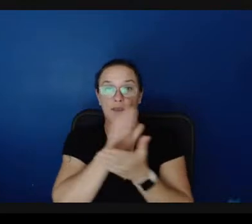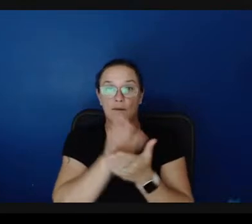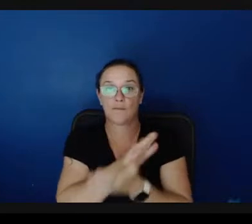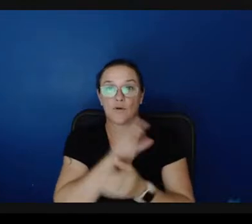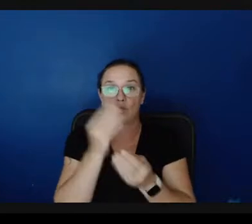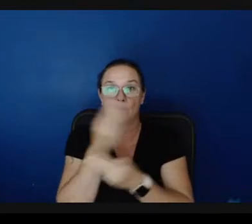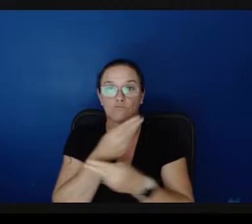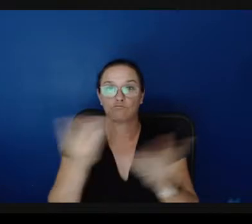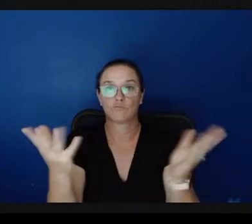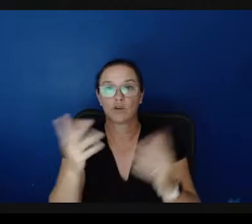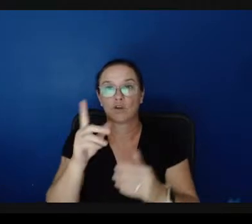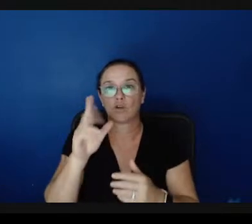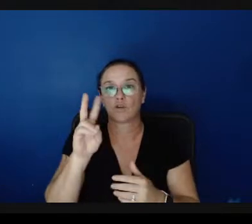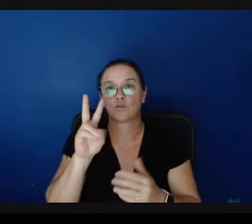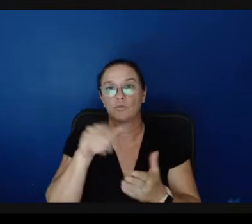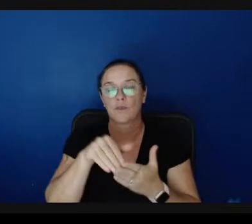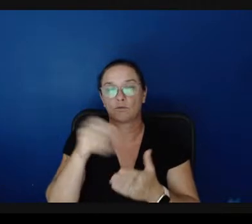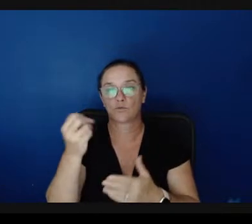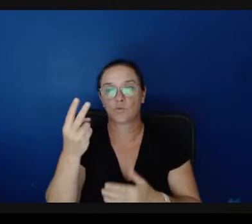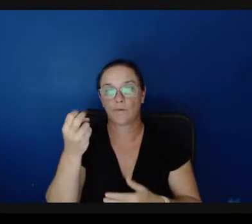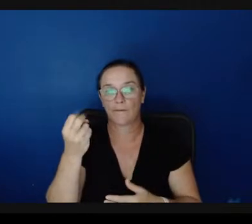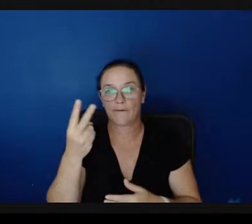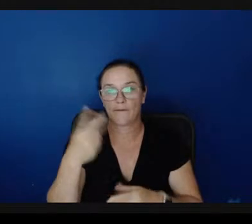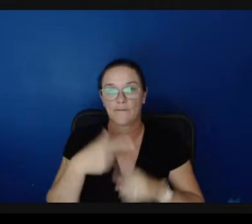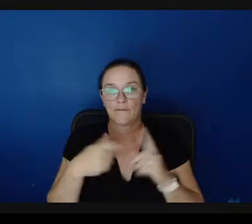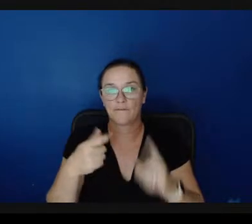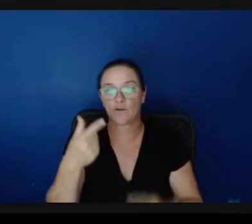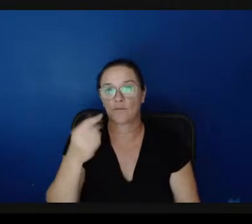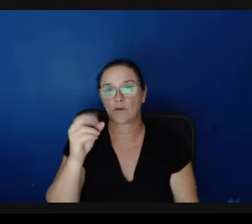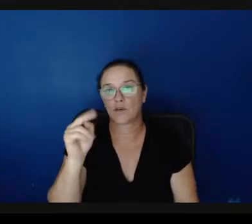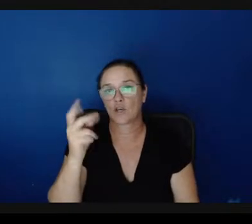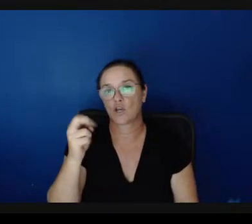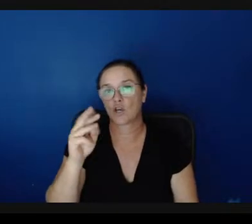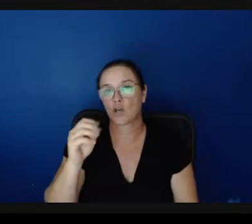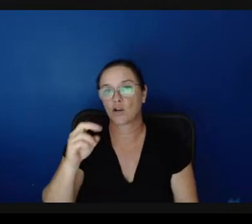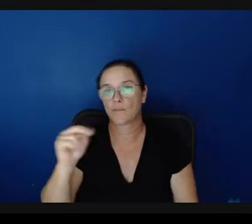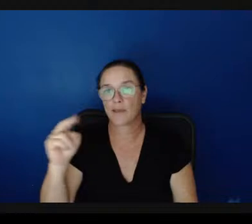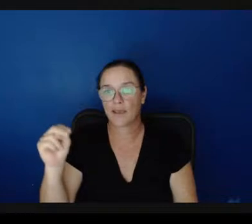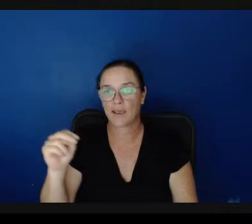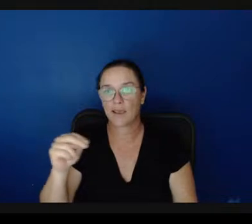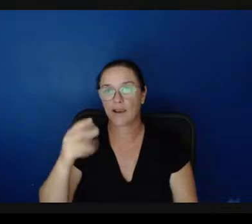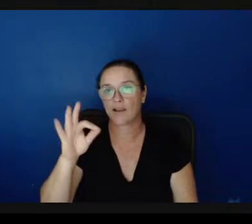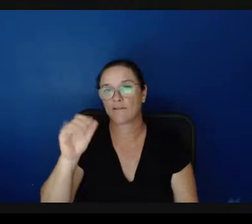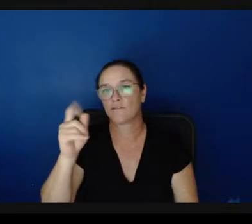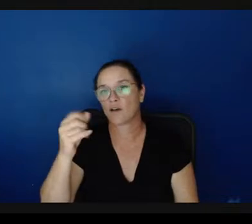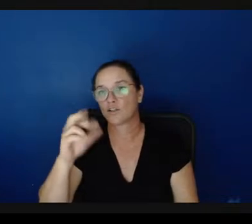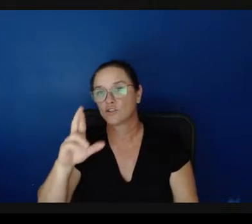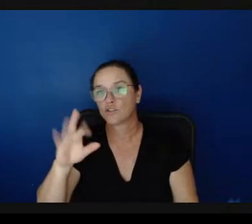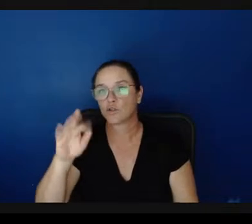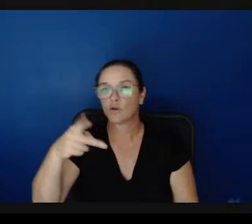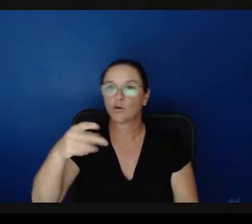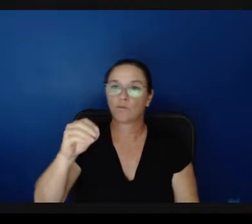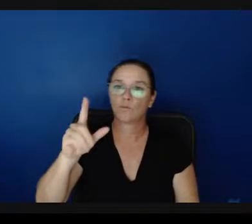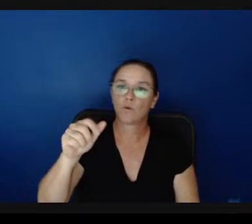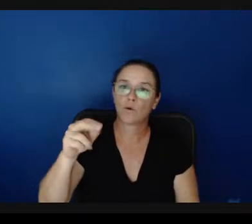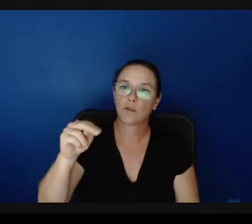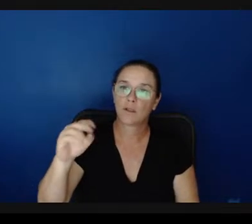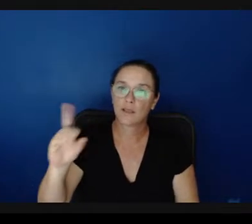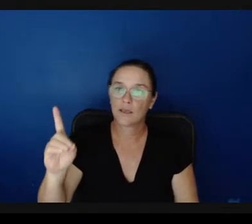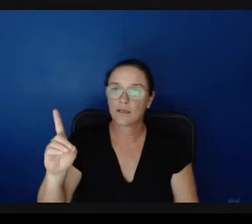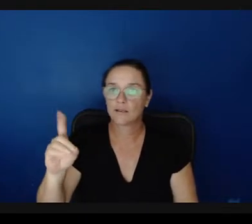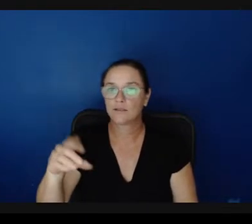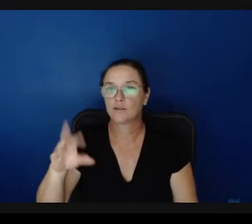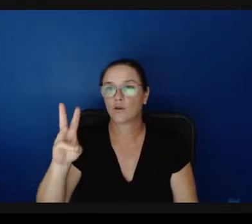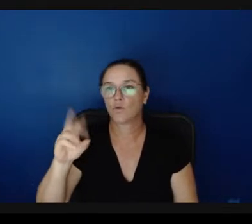2012 by Gonnerman, Foster, Michael Poland, Cecily Wolf, Brooks, and